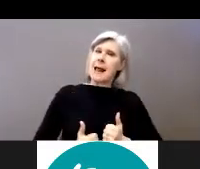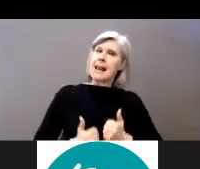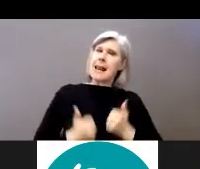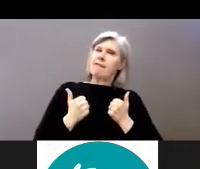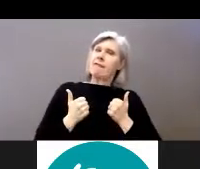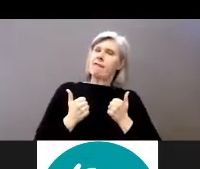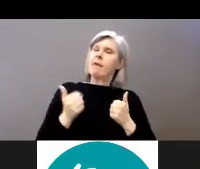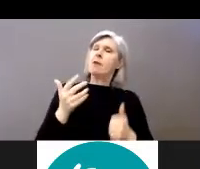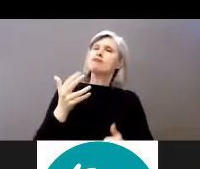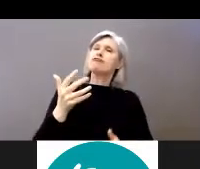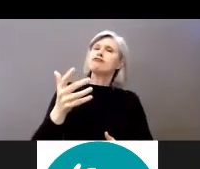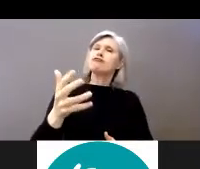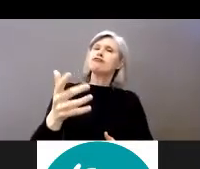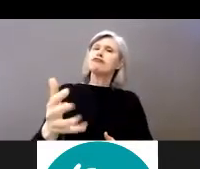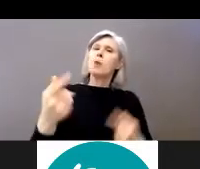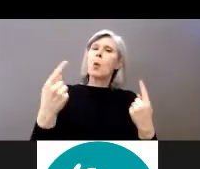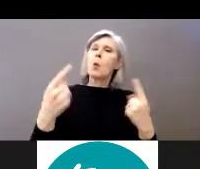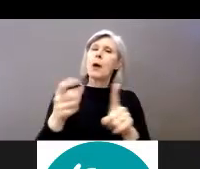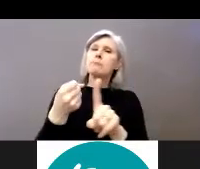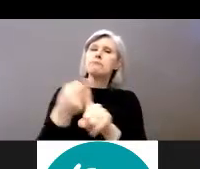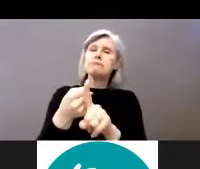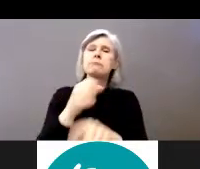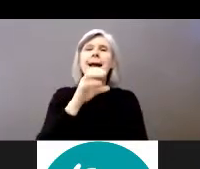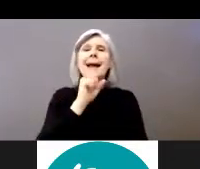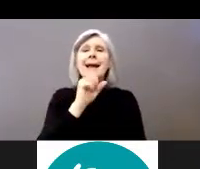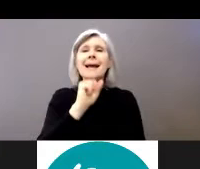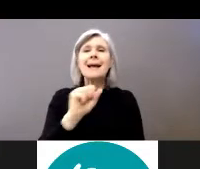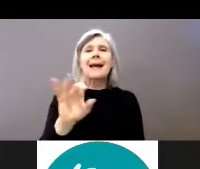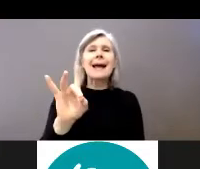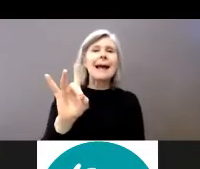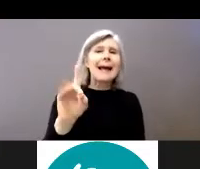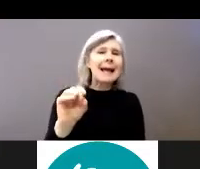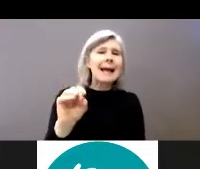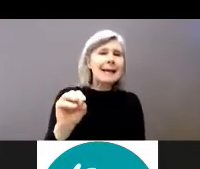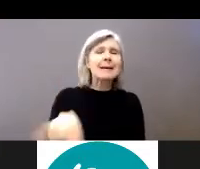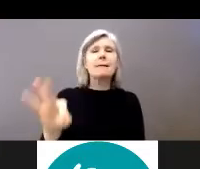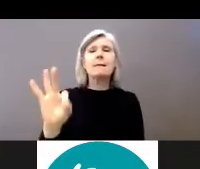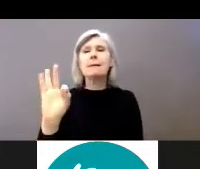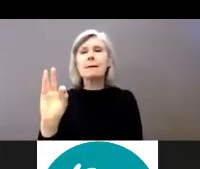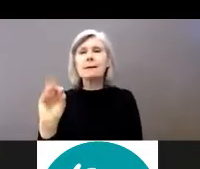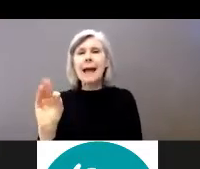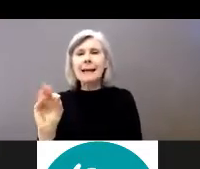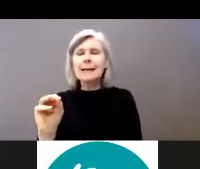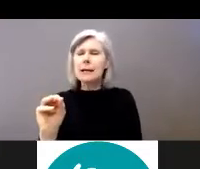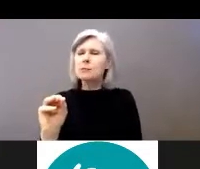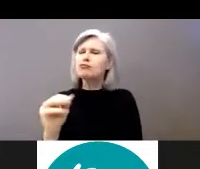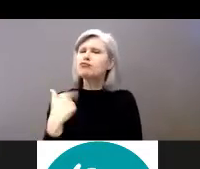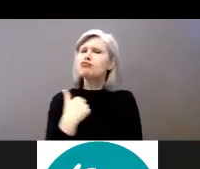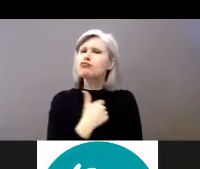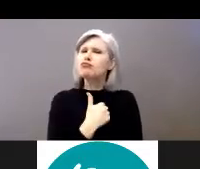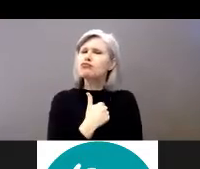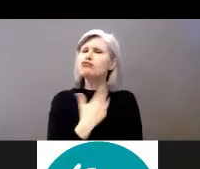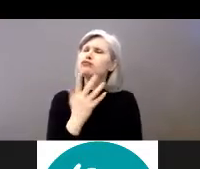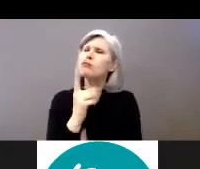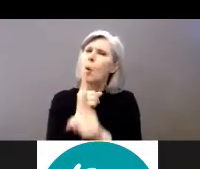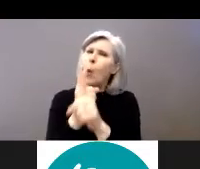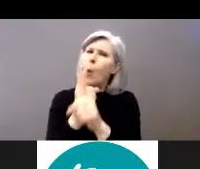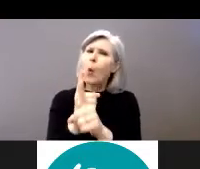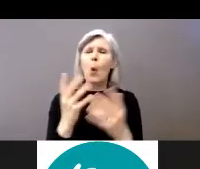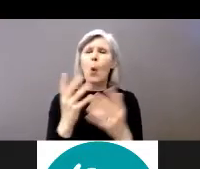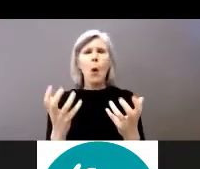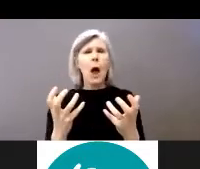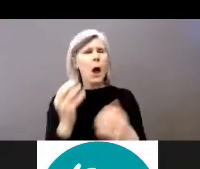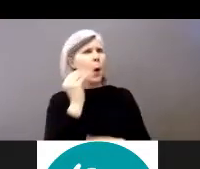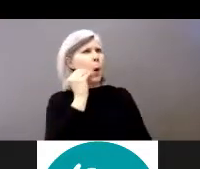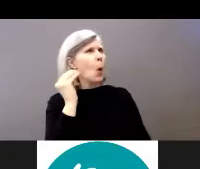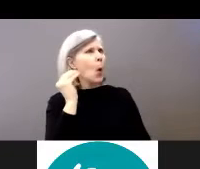90 years of age. We have three things that we need. We need a good place to live, something useful or